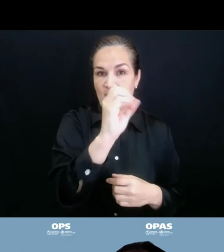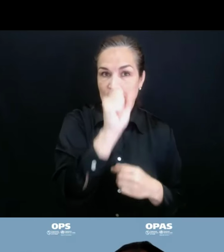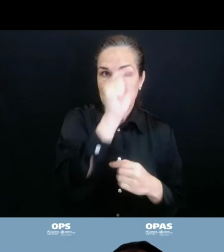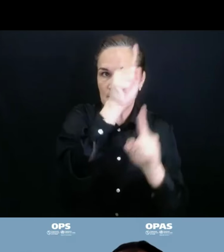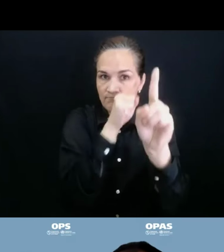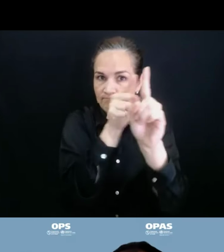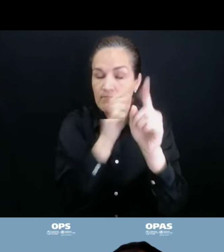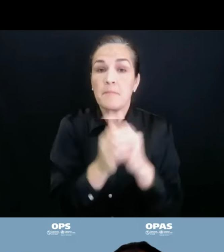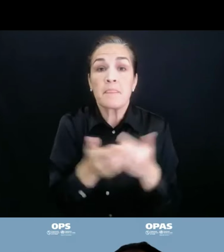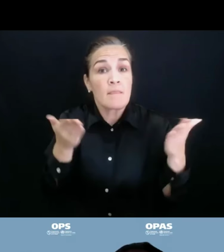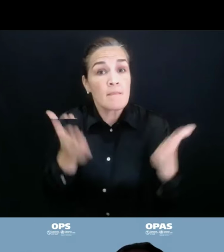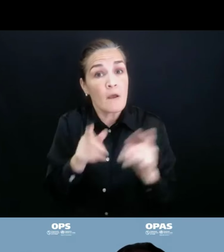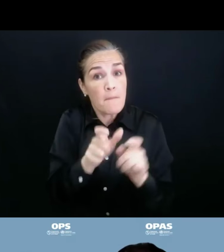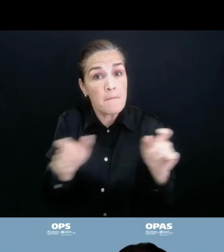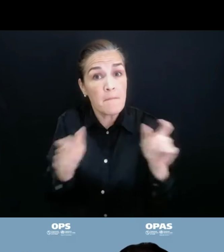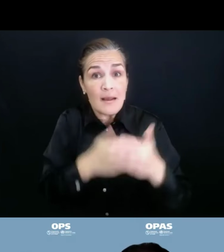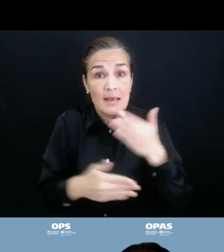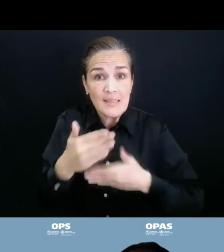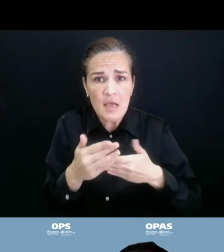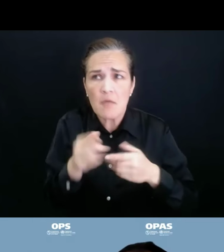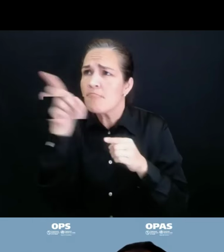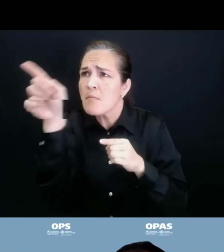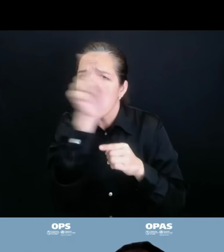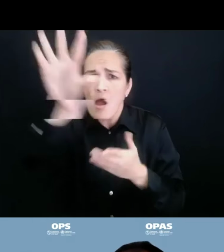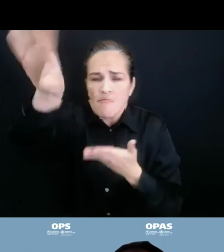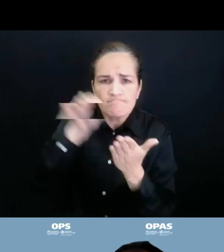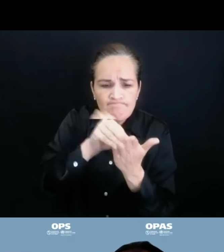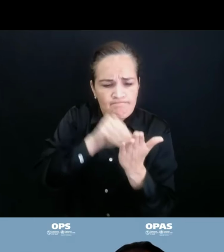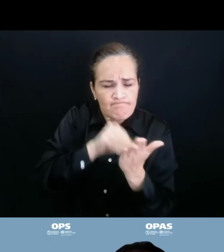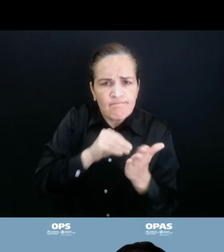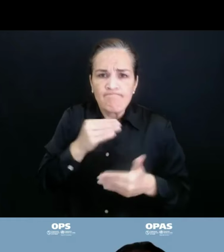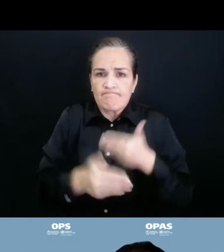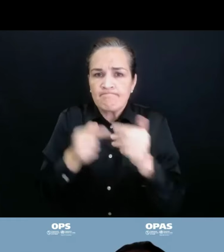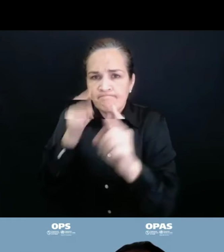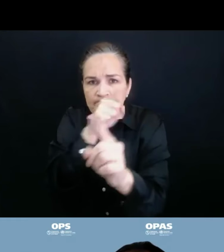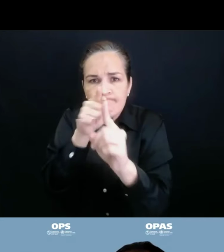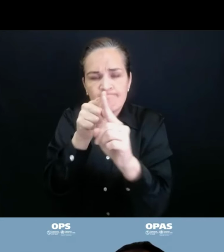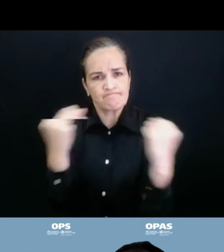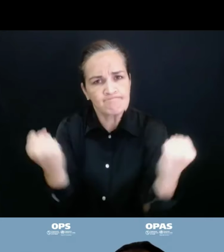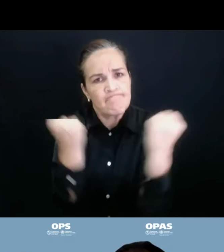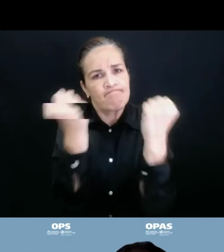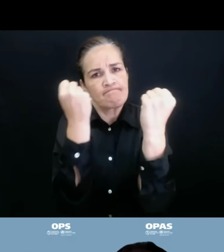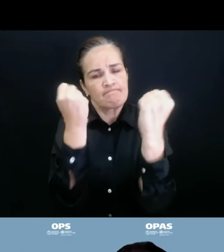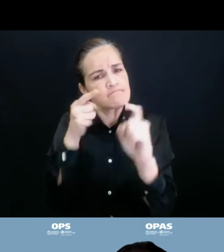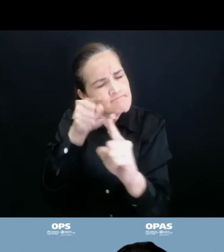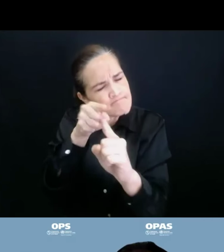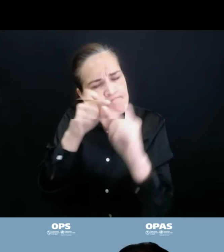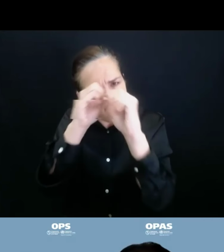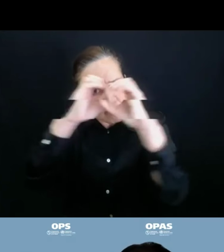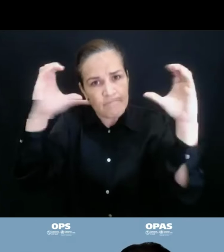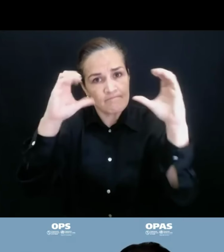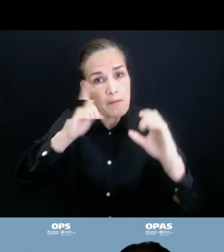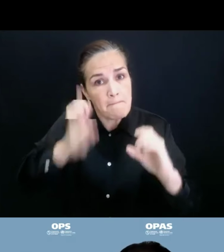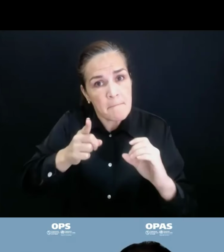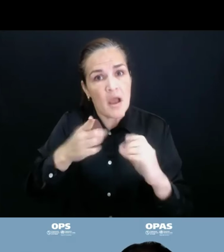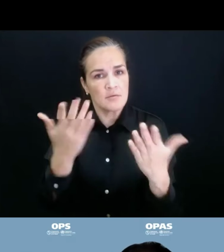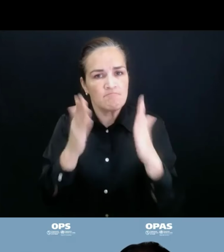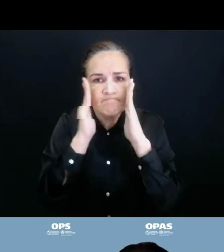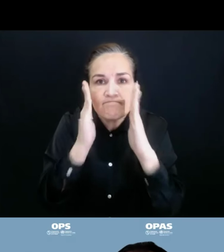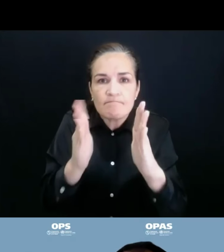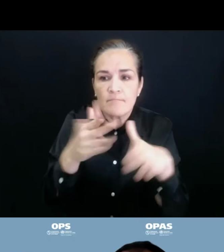that persons with disabilities are included in programs that address health determinants. And it emphasizes strengthening primary healthcare